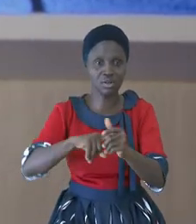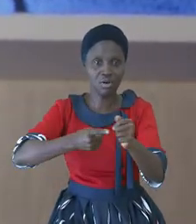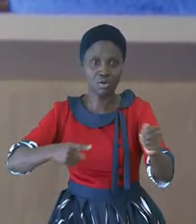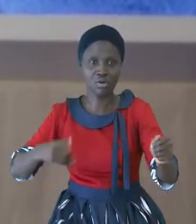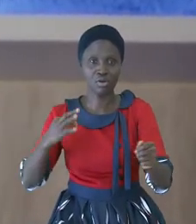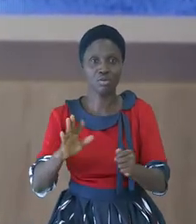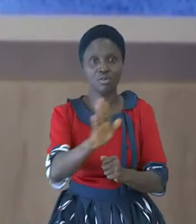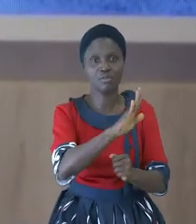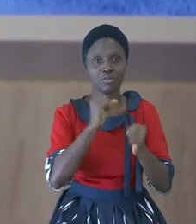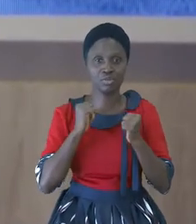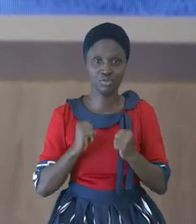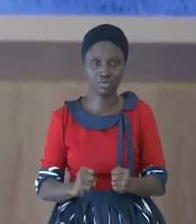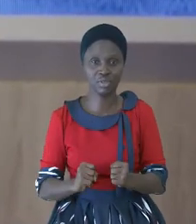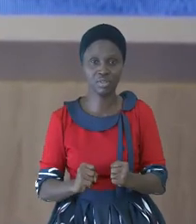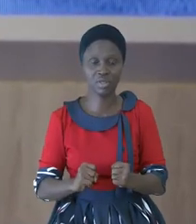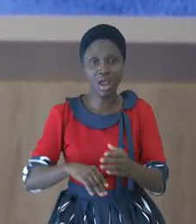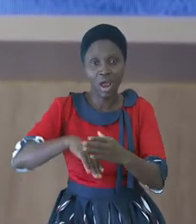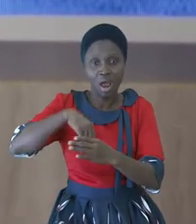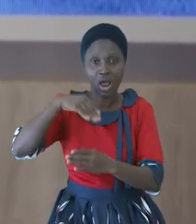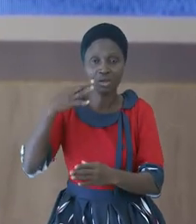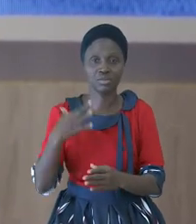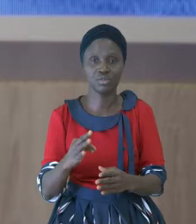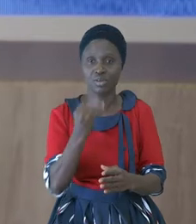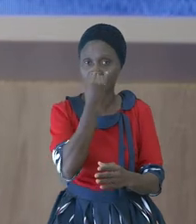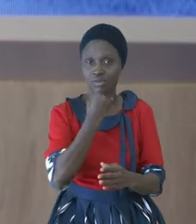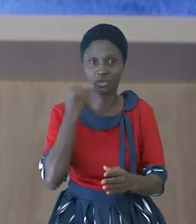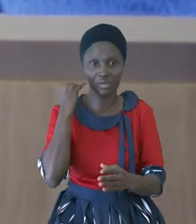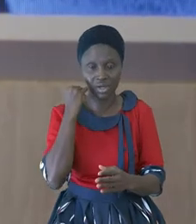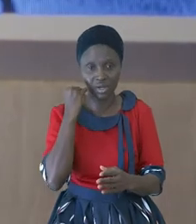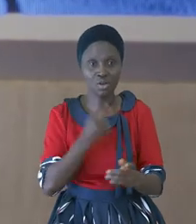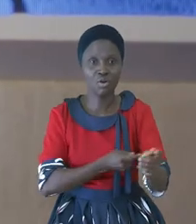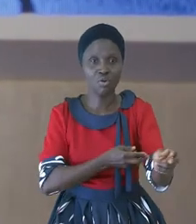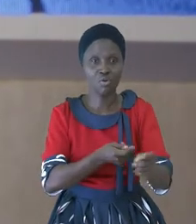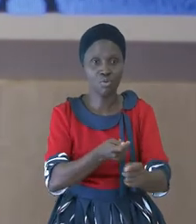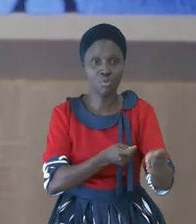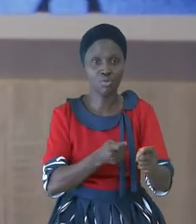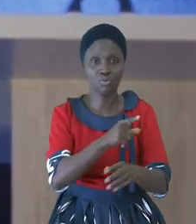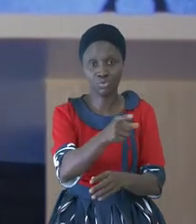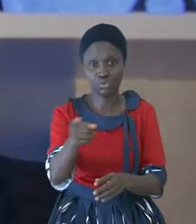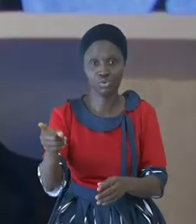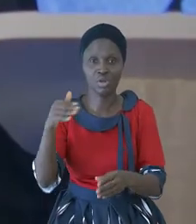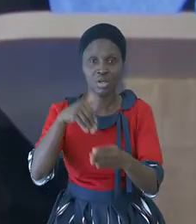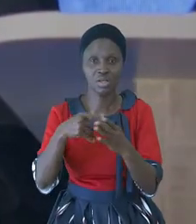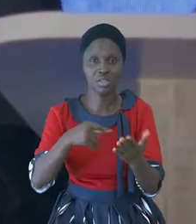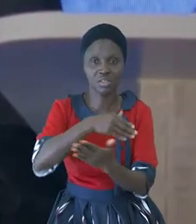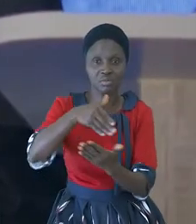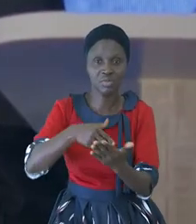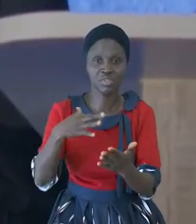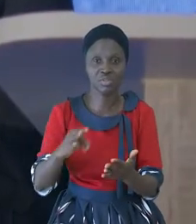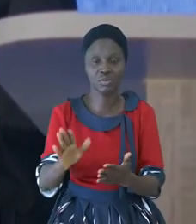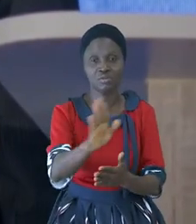Zion, rule thou in the midst of thine enemies. See the